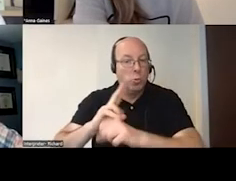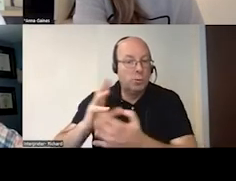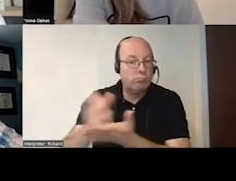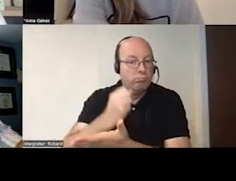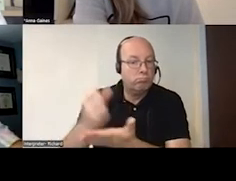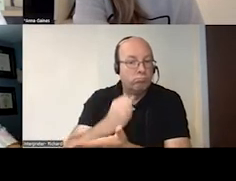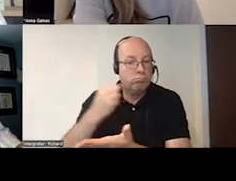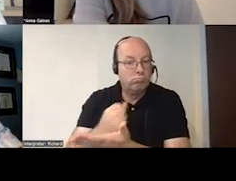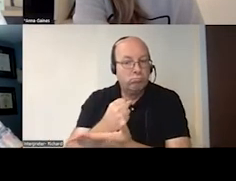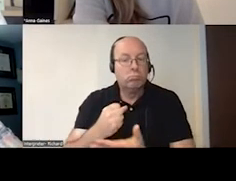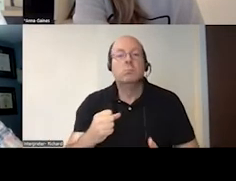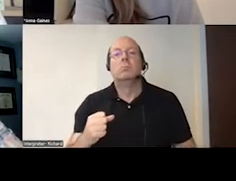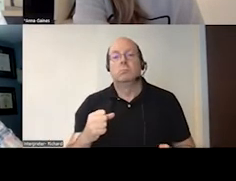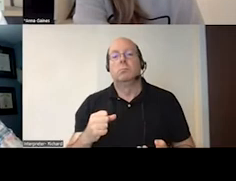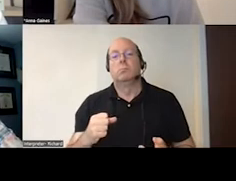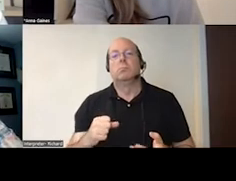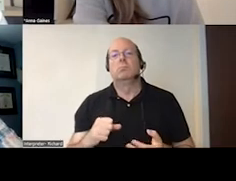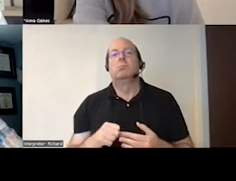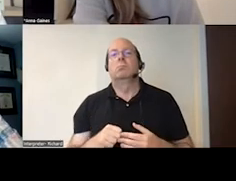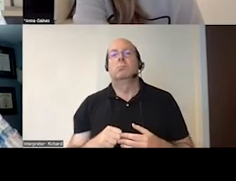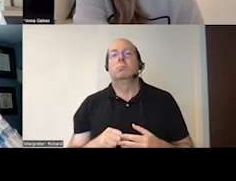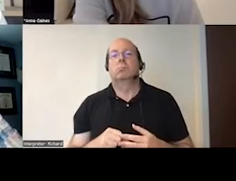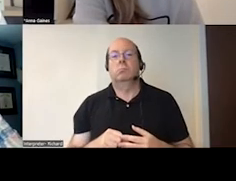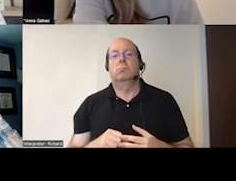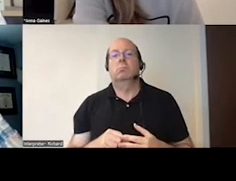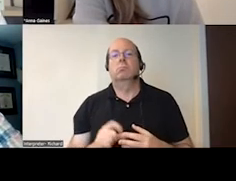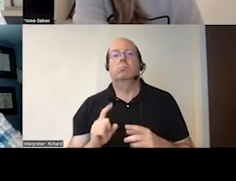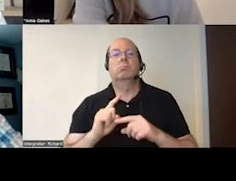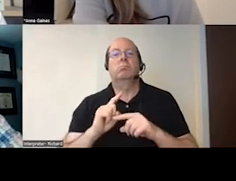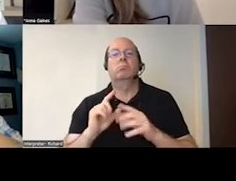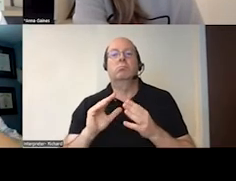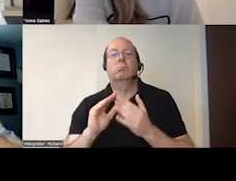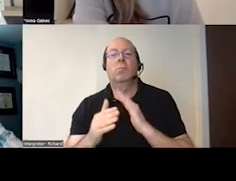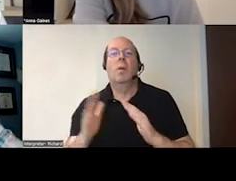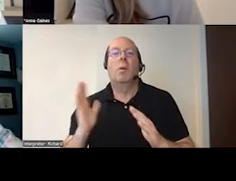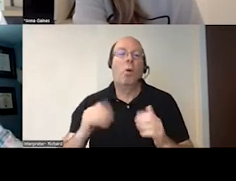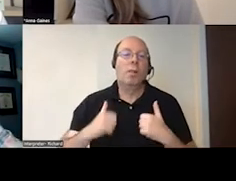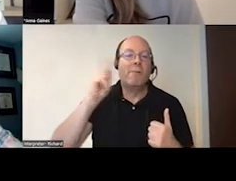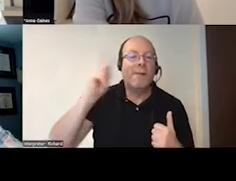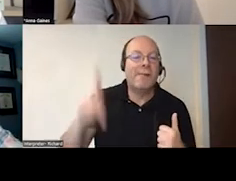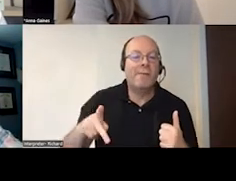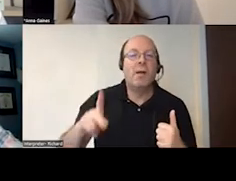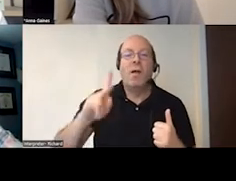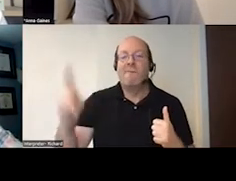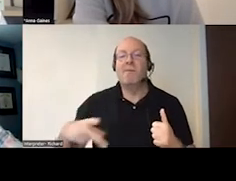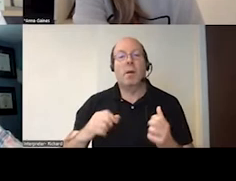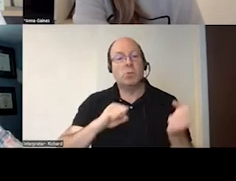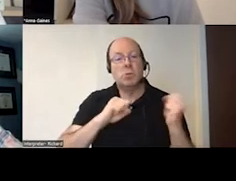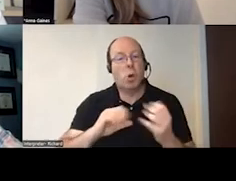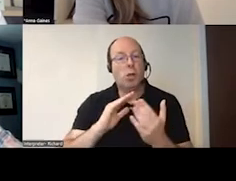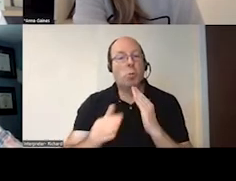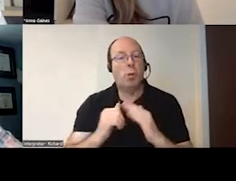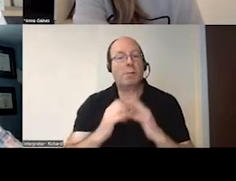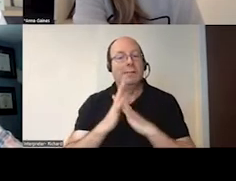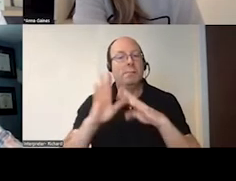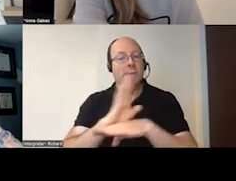I have networks from the different communities I lived. Like I lived in Philadelphia and there's a big entrepreneurship community that I have there,